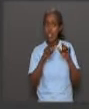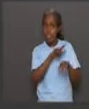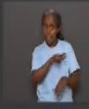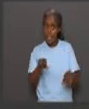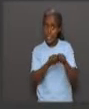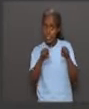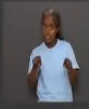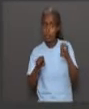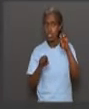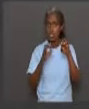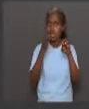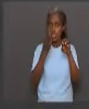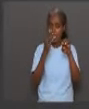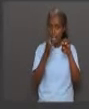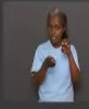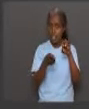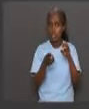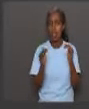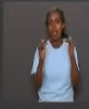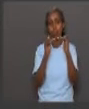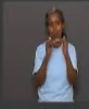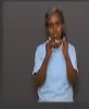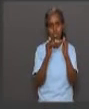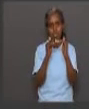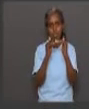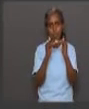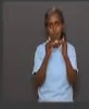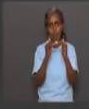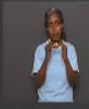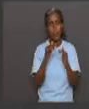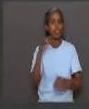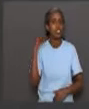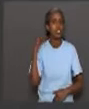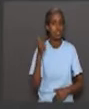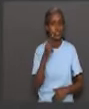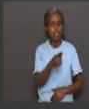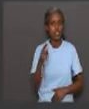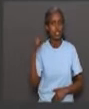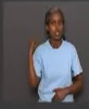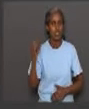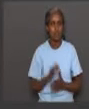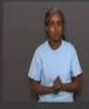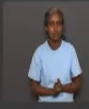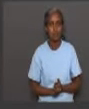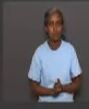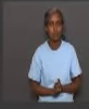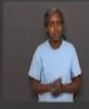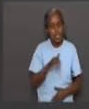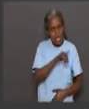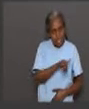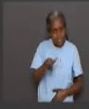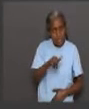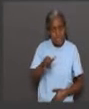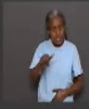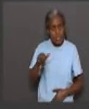segment EH are congruent to each other. The same set